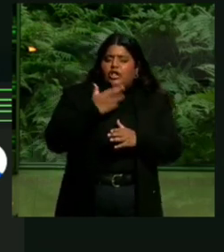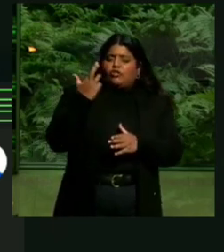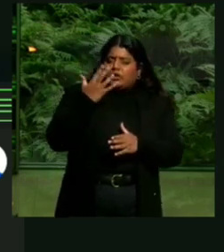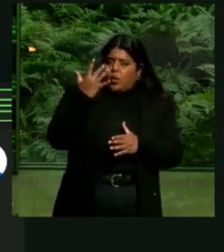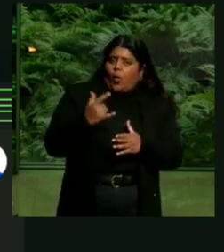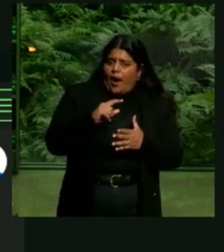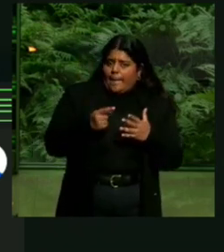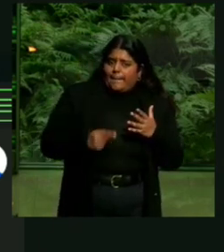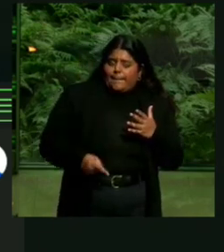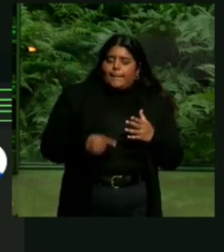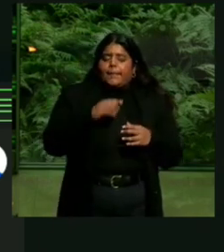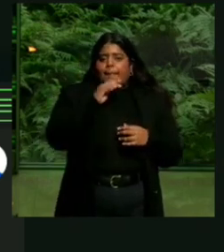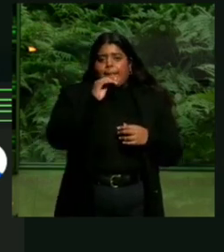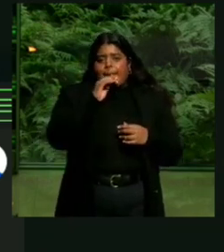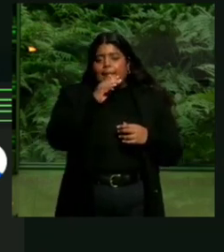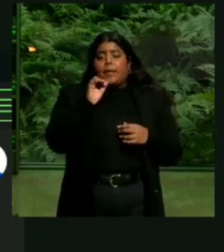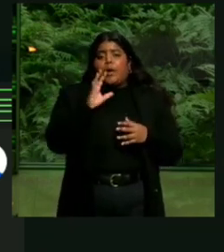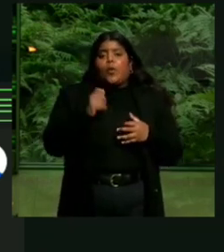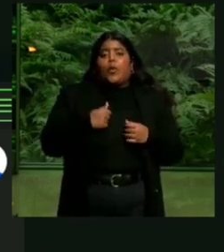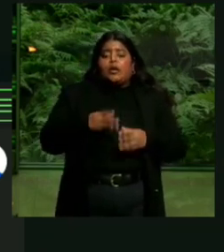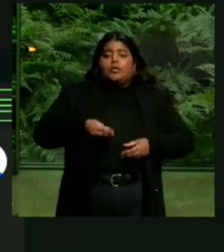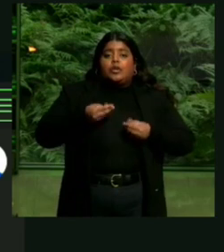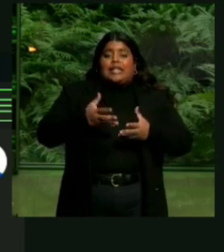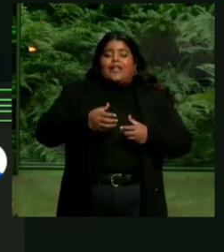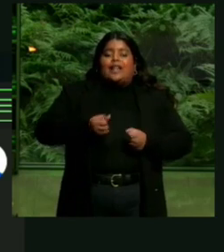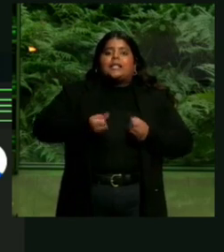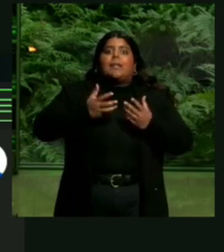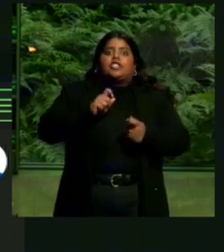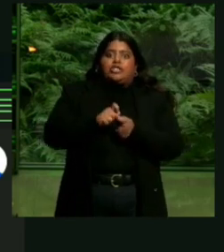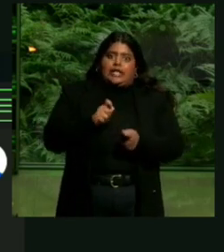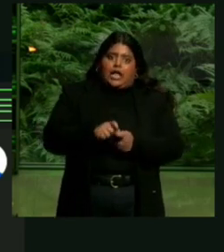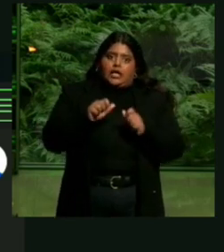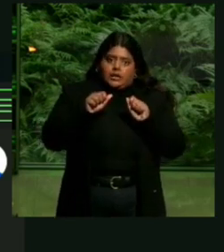later. But you want to give as much detail here as possible.